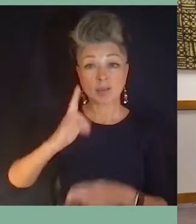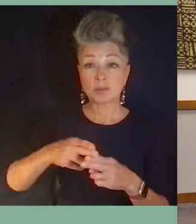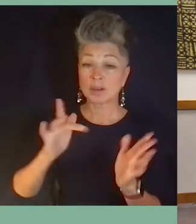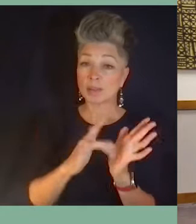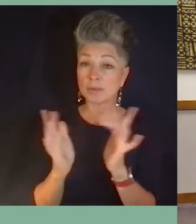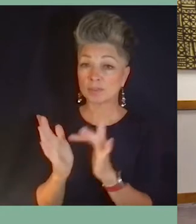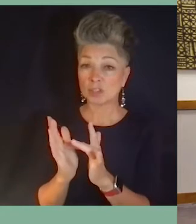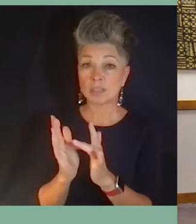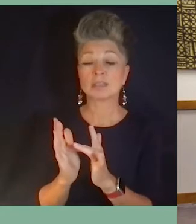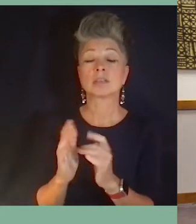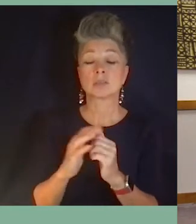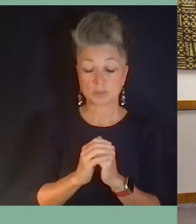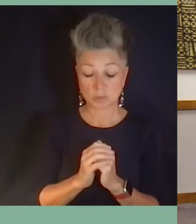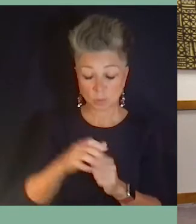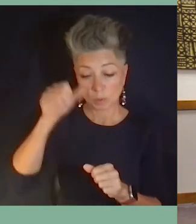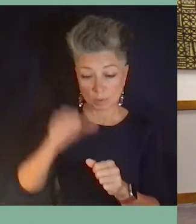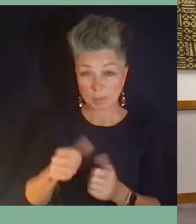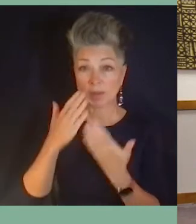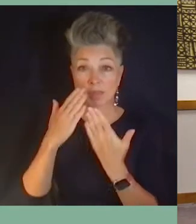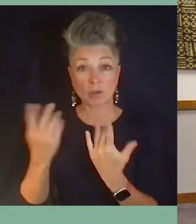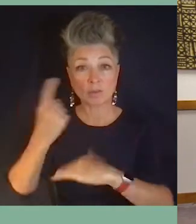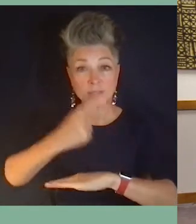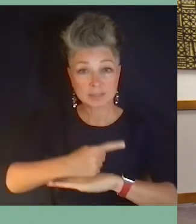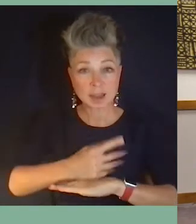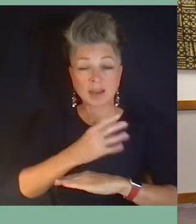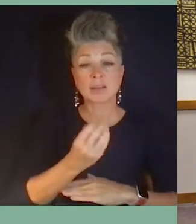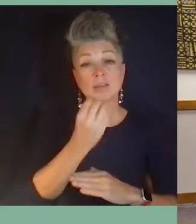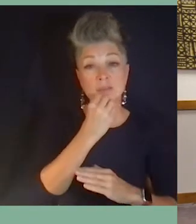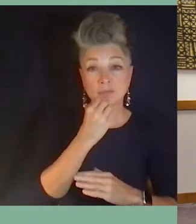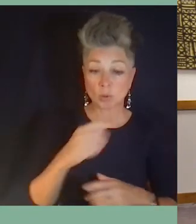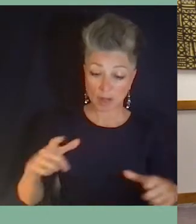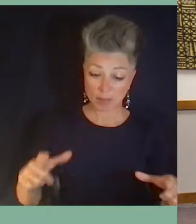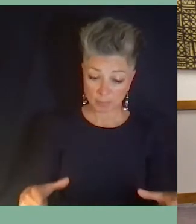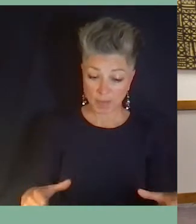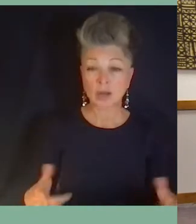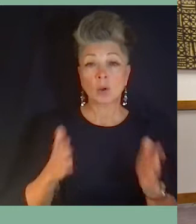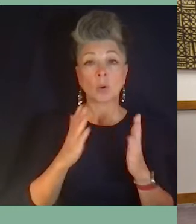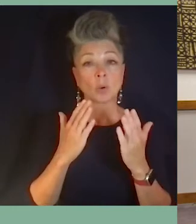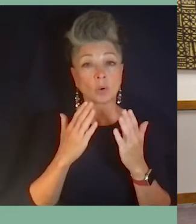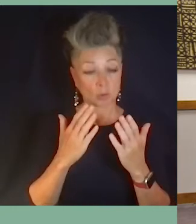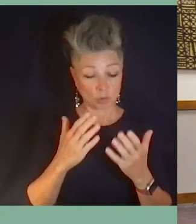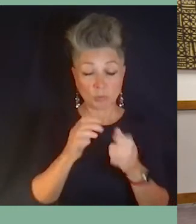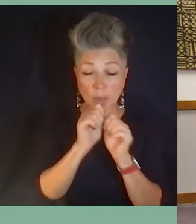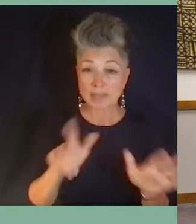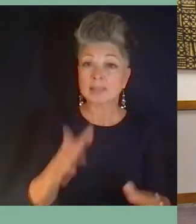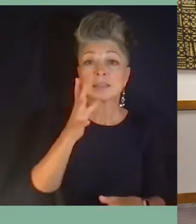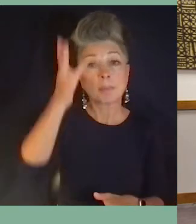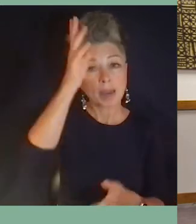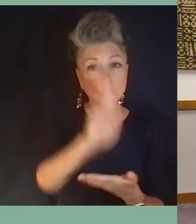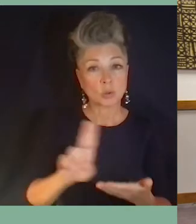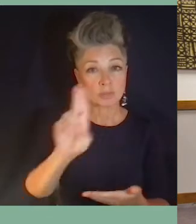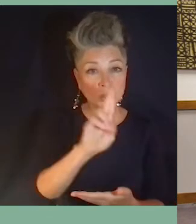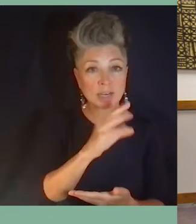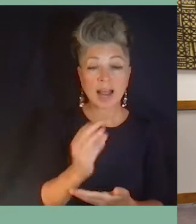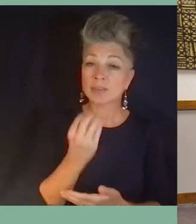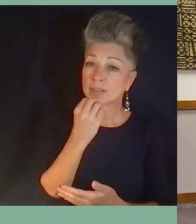Father, in the name of Jesus, we bow. I'm going to thank you for this day, thanking you for this food. Father, you pray that you bless this anniversary and bless this